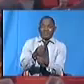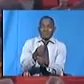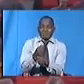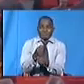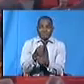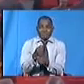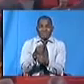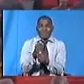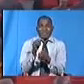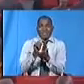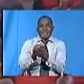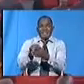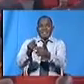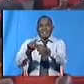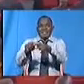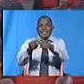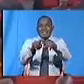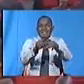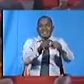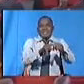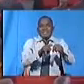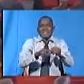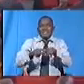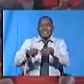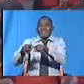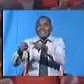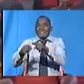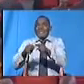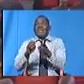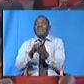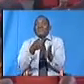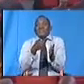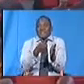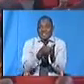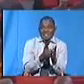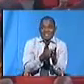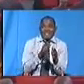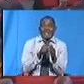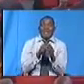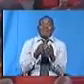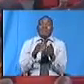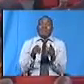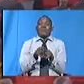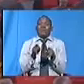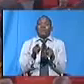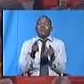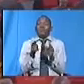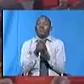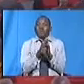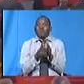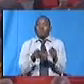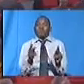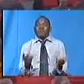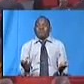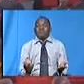do these various tests prescribed by law and by practice serve any purpose within the context of our electoral laws?